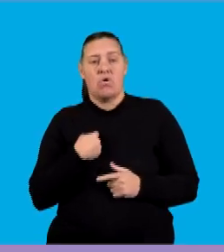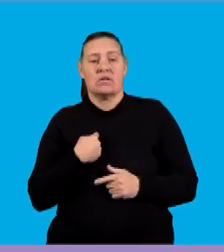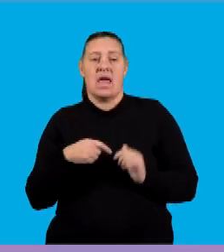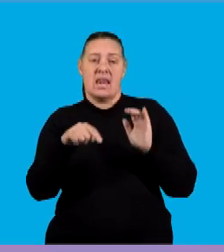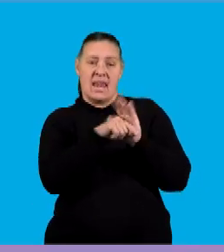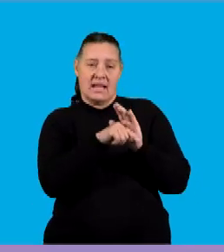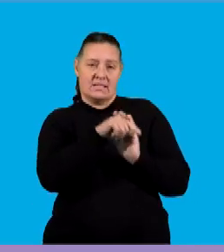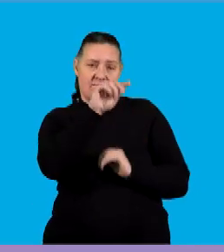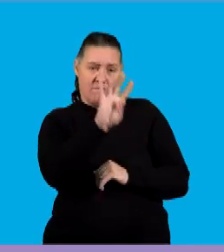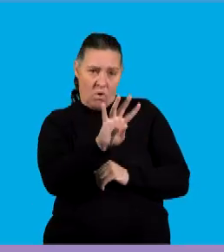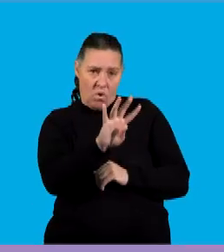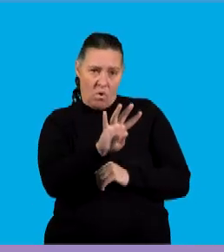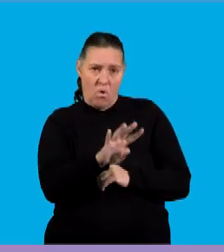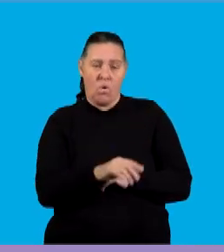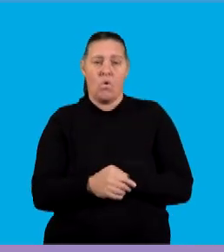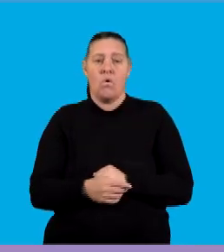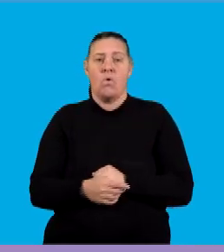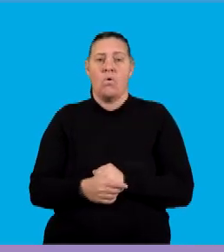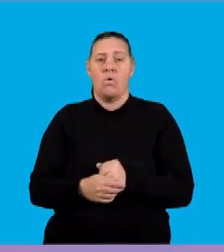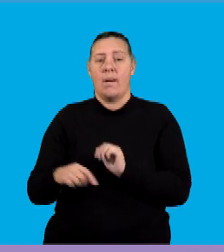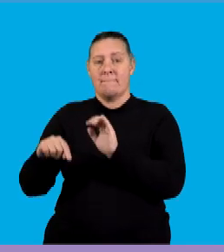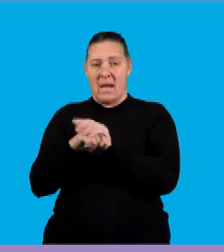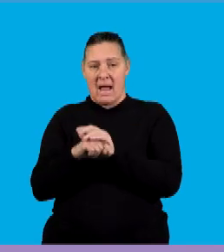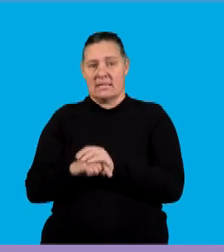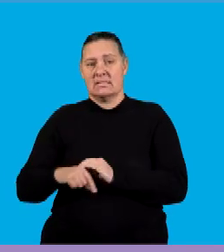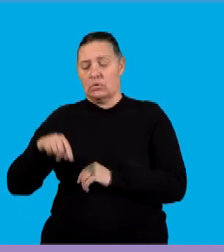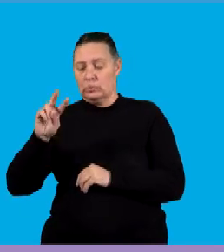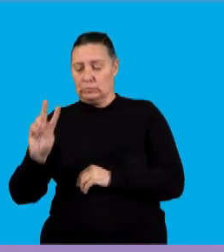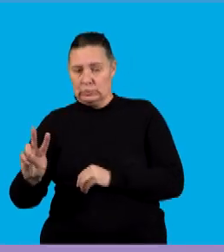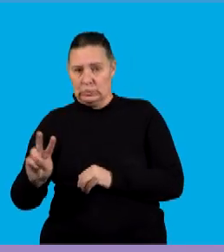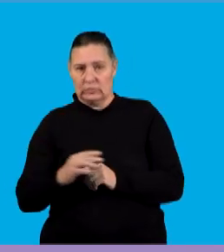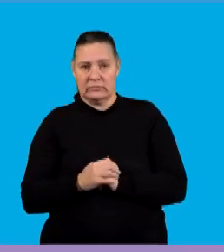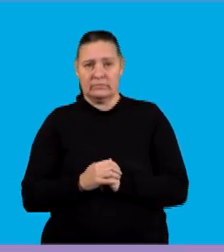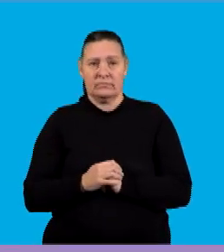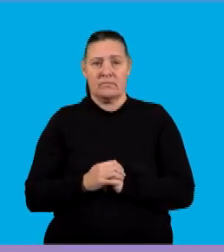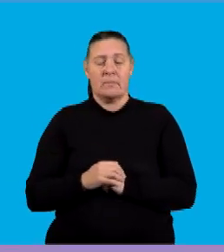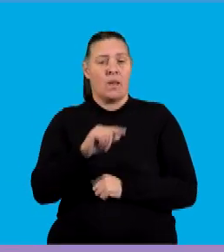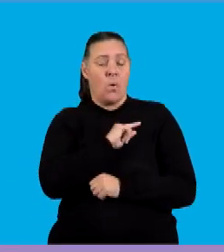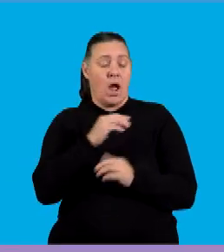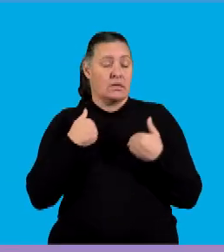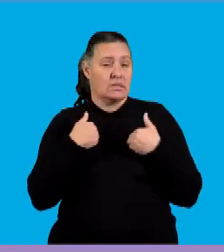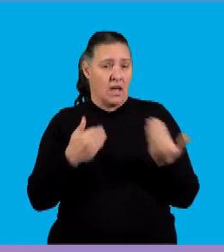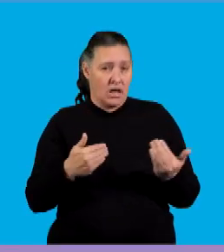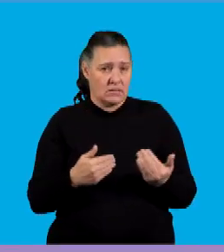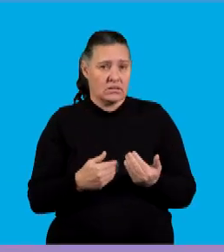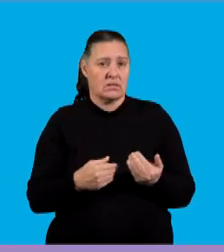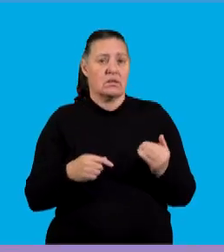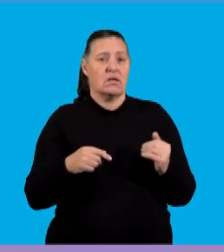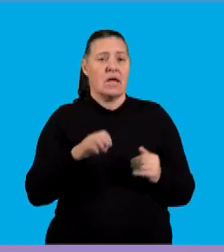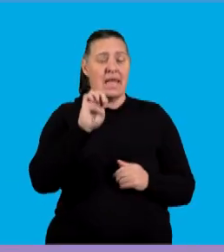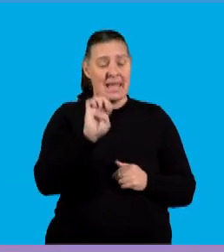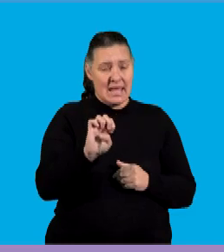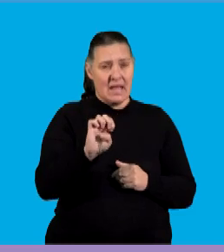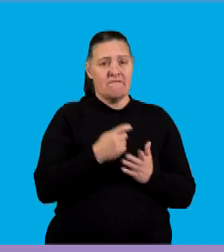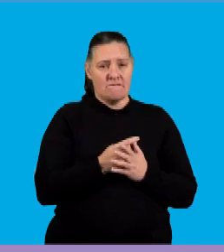to minus that 2. Now, because I started with point E for the vertical change, I need to again